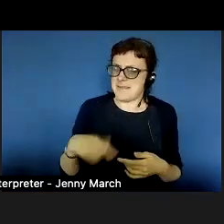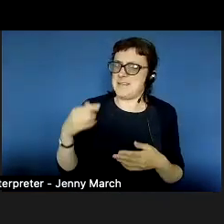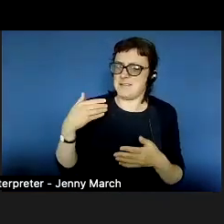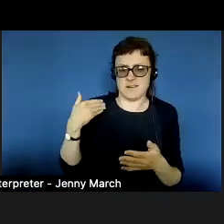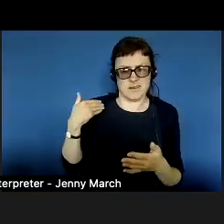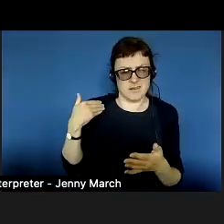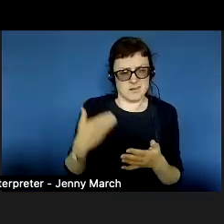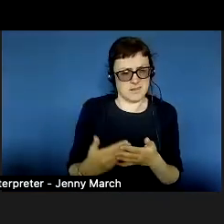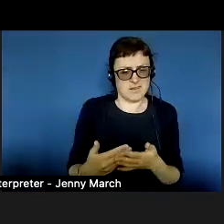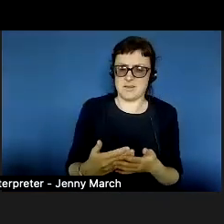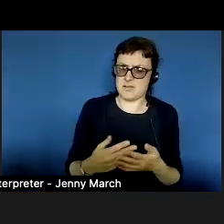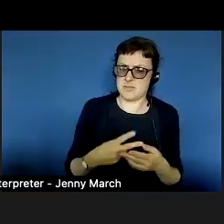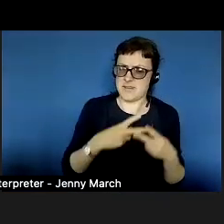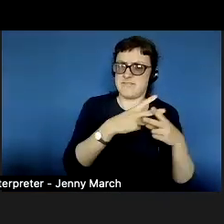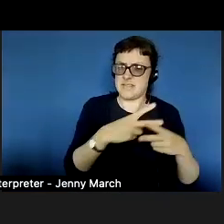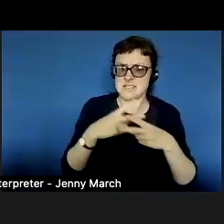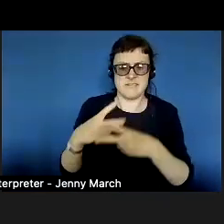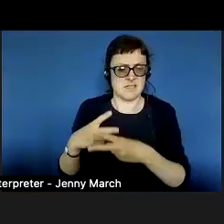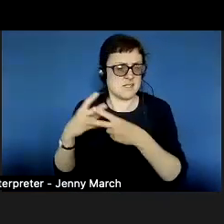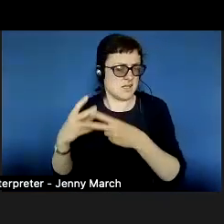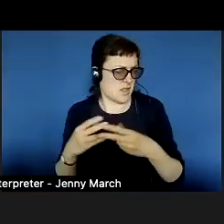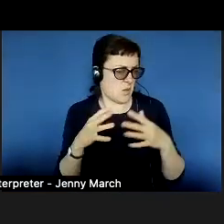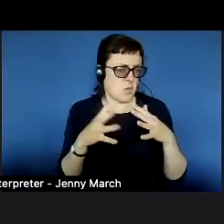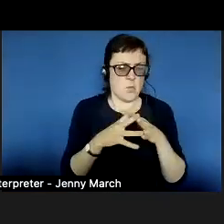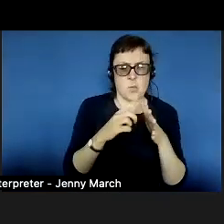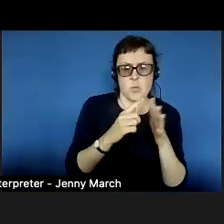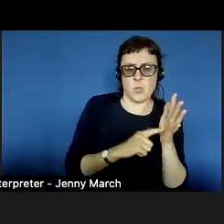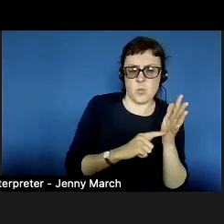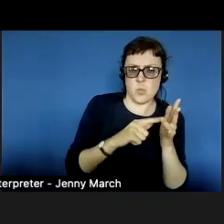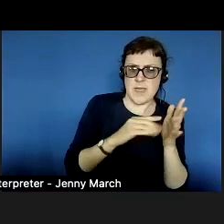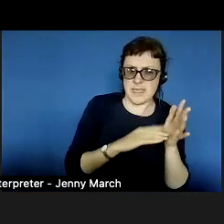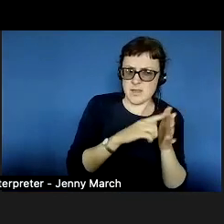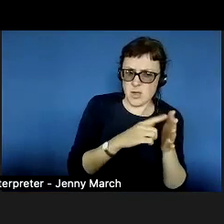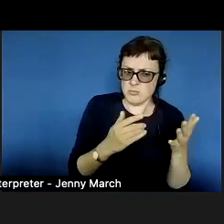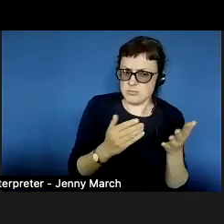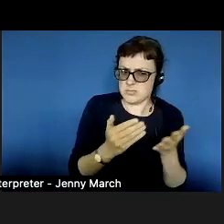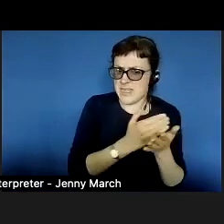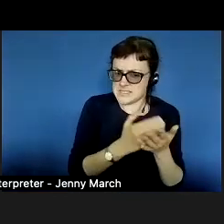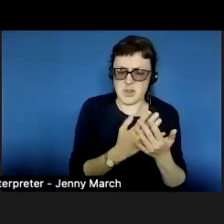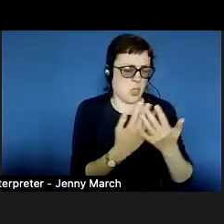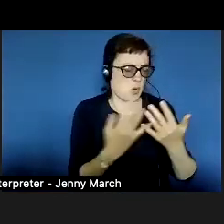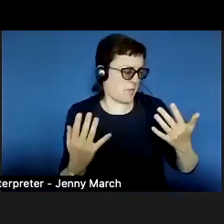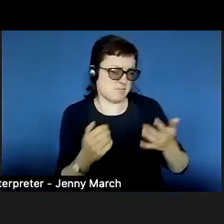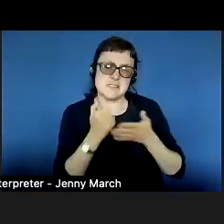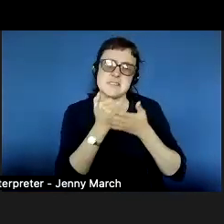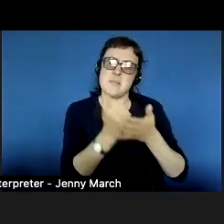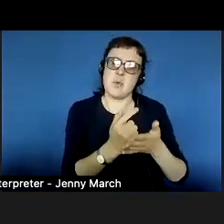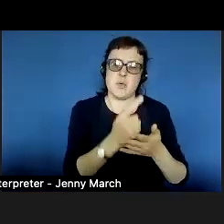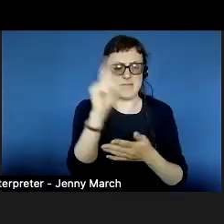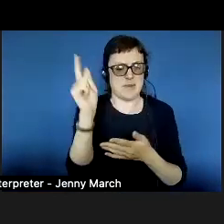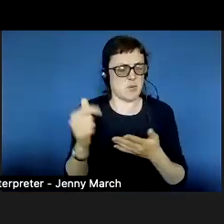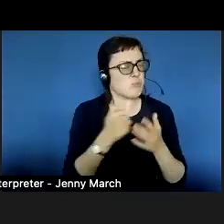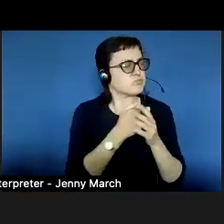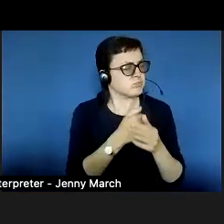like going to places like the Welcome collection, you know, we were kind of amongst allies and people, artists, or you know, kind of research, like